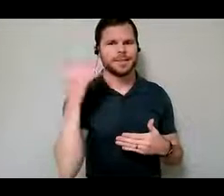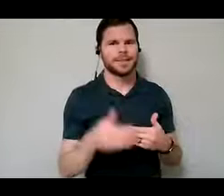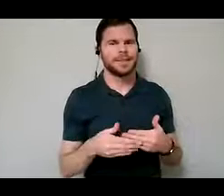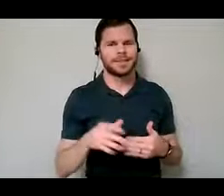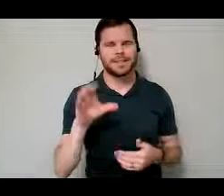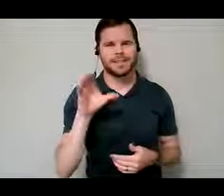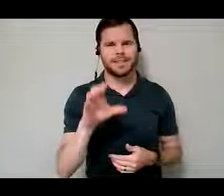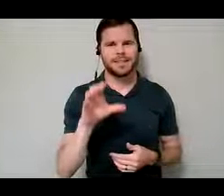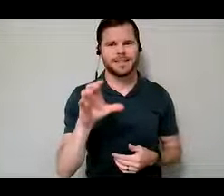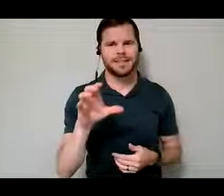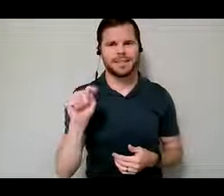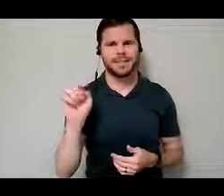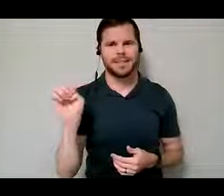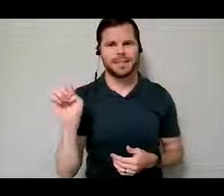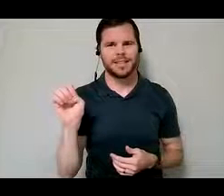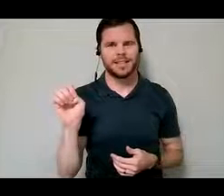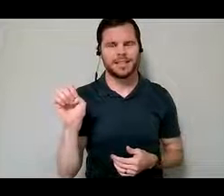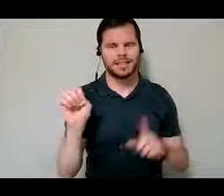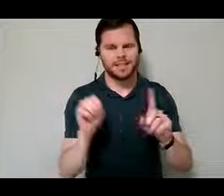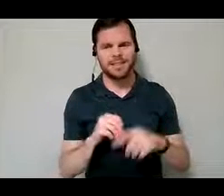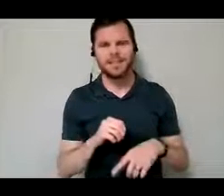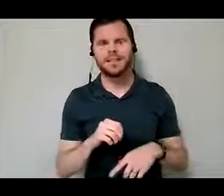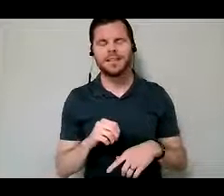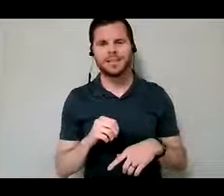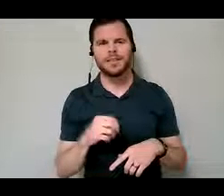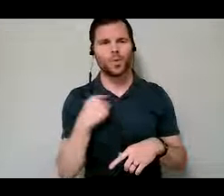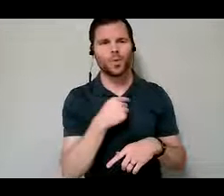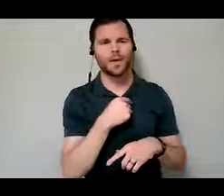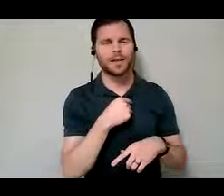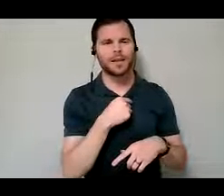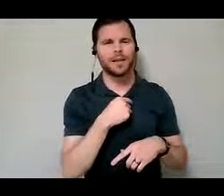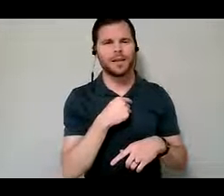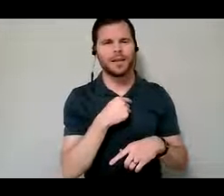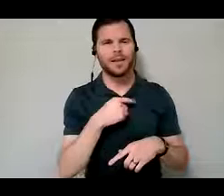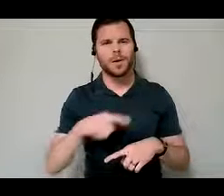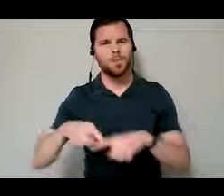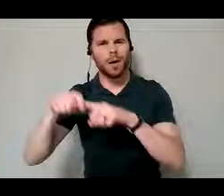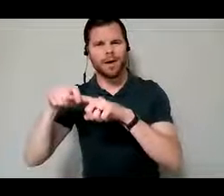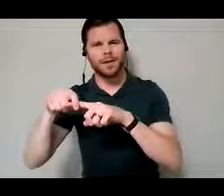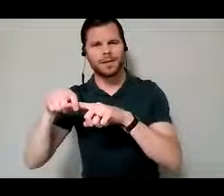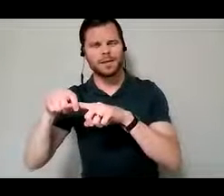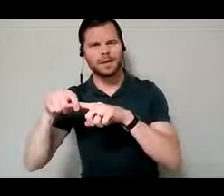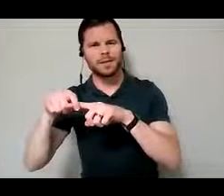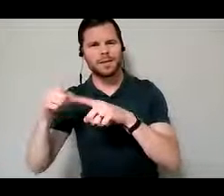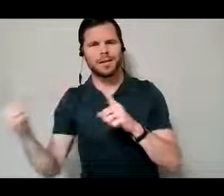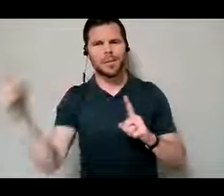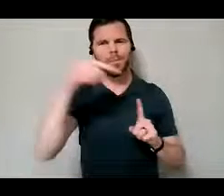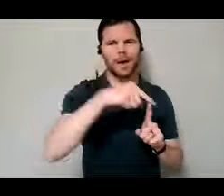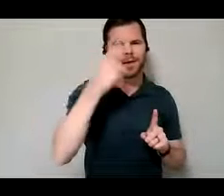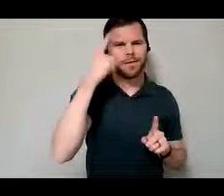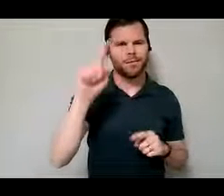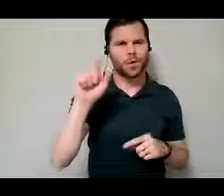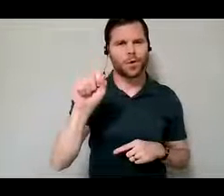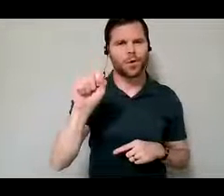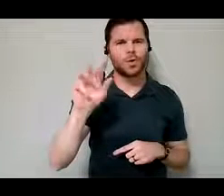If there's any, the SWARE committee came back too, because we were supposed to pause for Oh, questions. got it. So if anybody has any questions for SWARE, I know